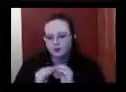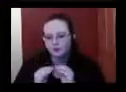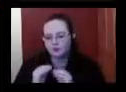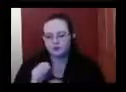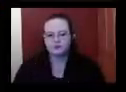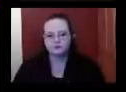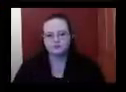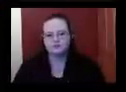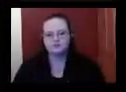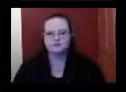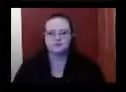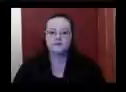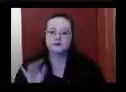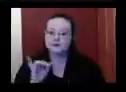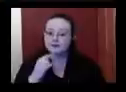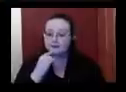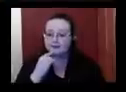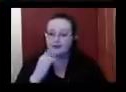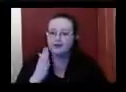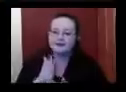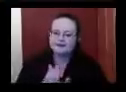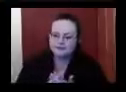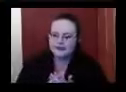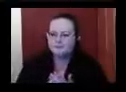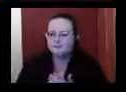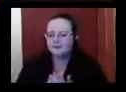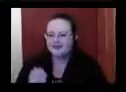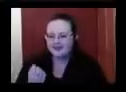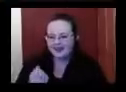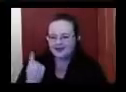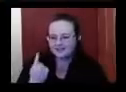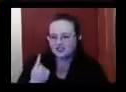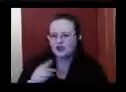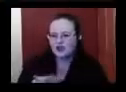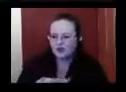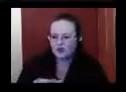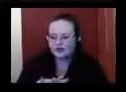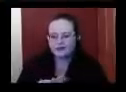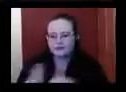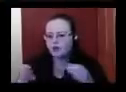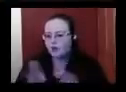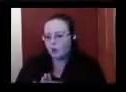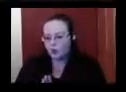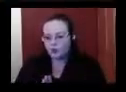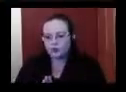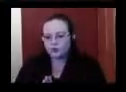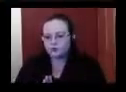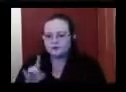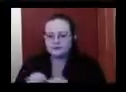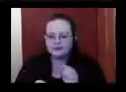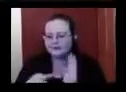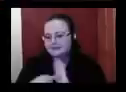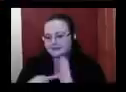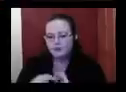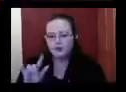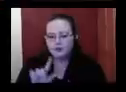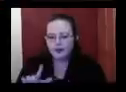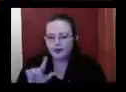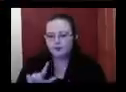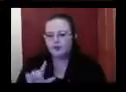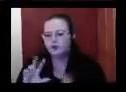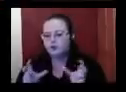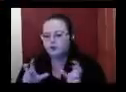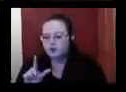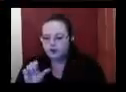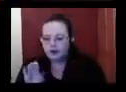As I mentioned, some of the shared spaces that were kind of off limits last year, including libraries, computer or tech labs,